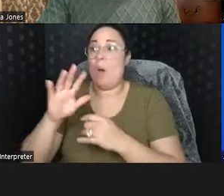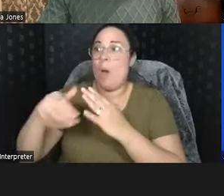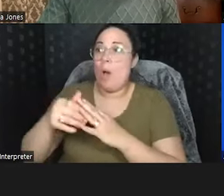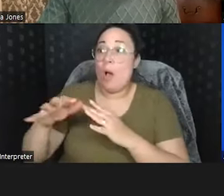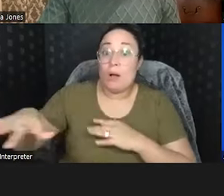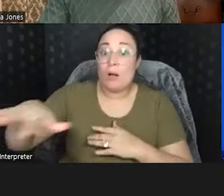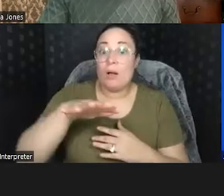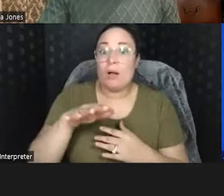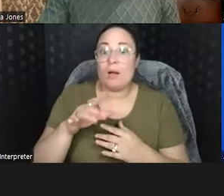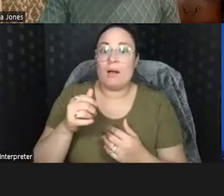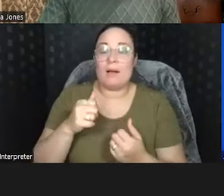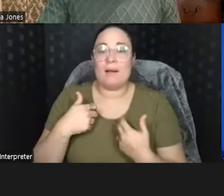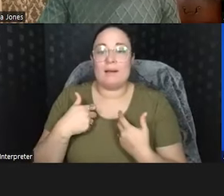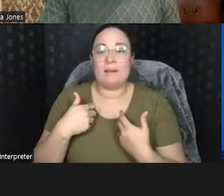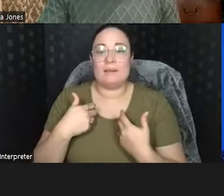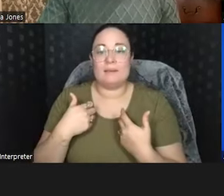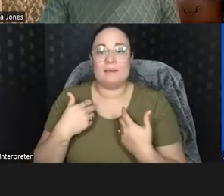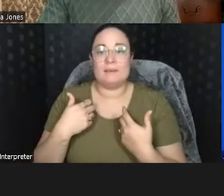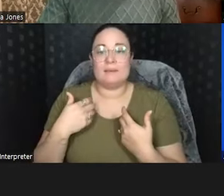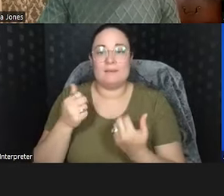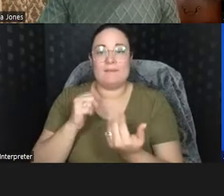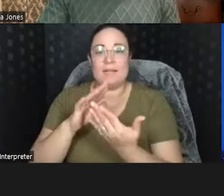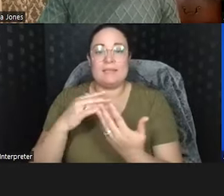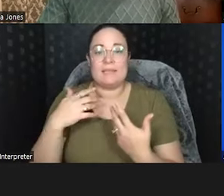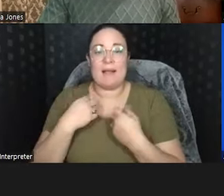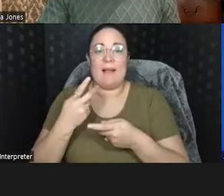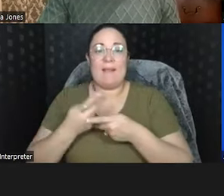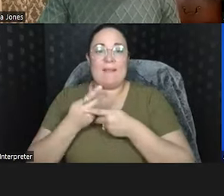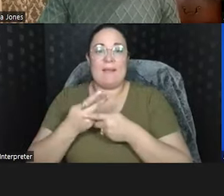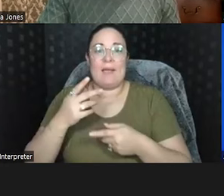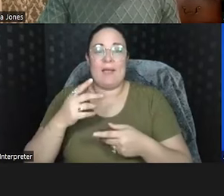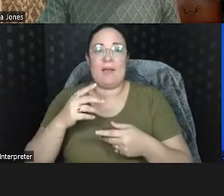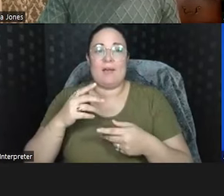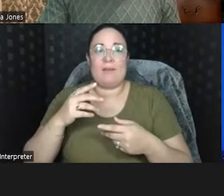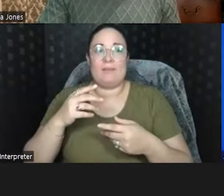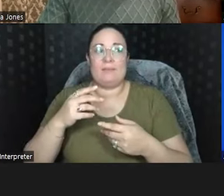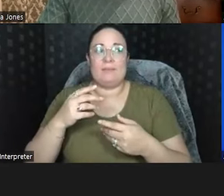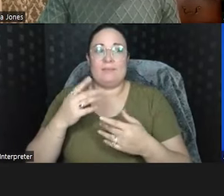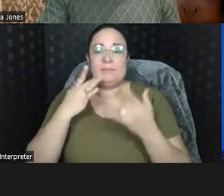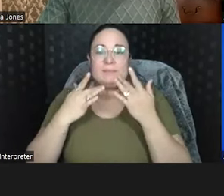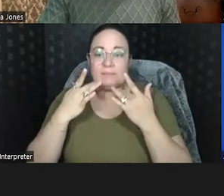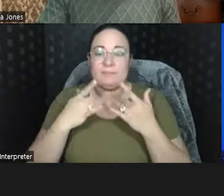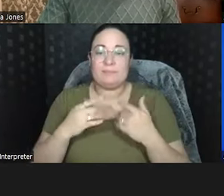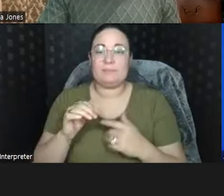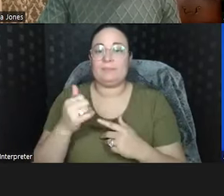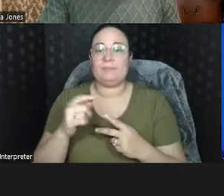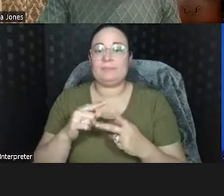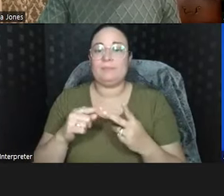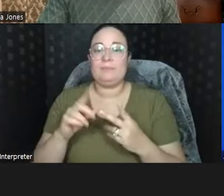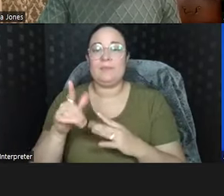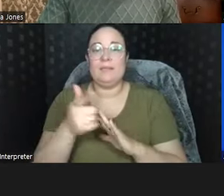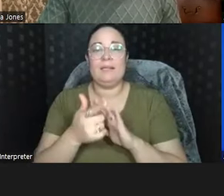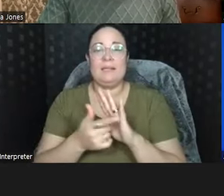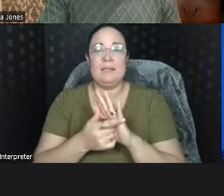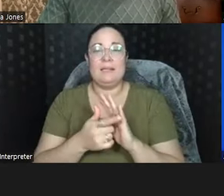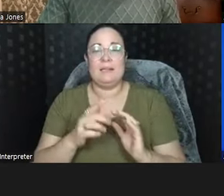potentially is facing a healthcare disparity. You know, another form of institutional violence includes like the legal recognition of